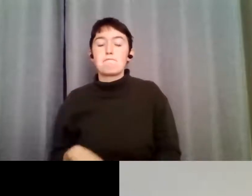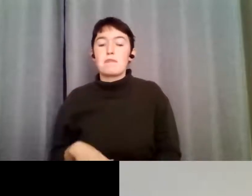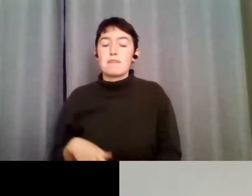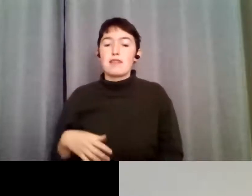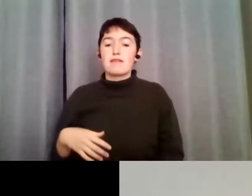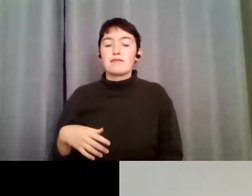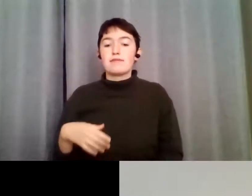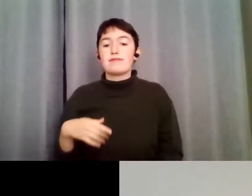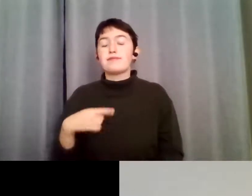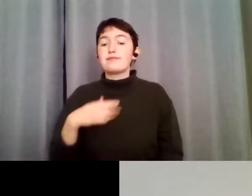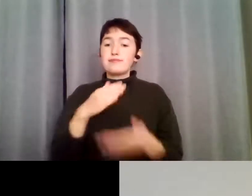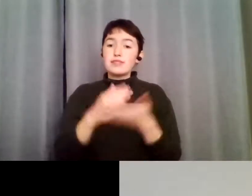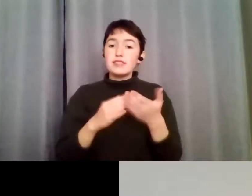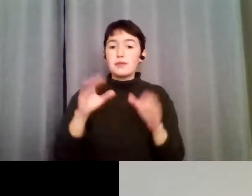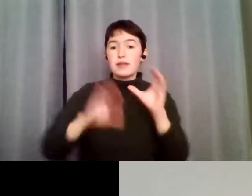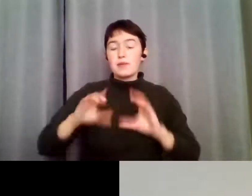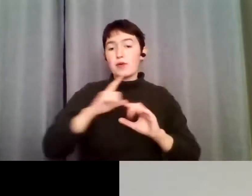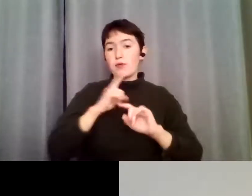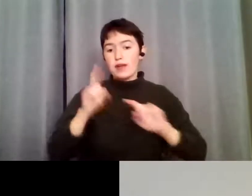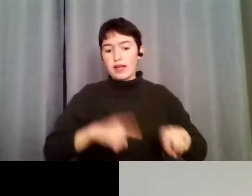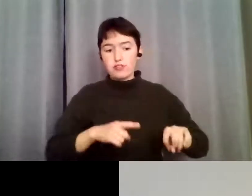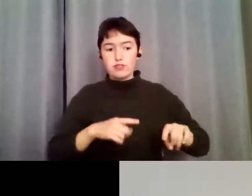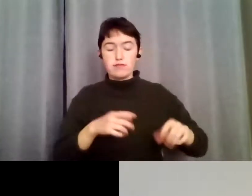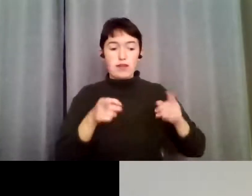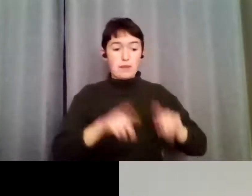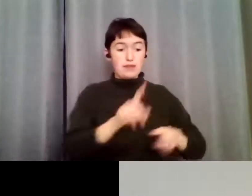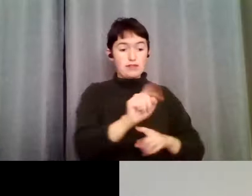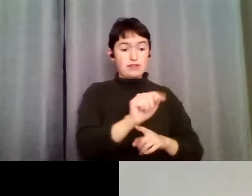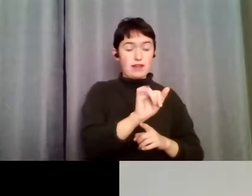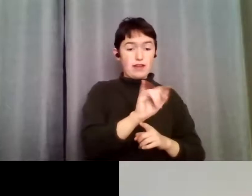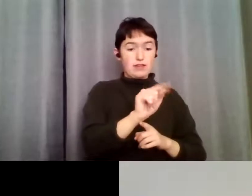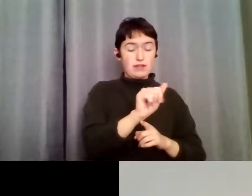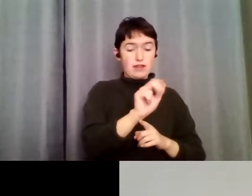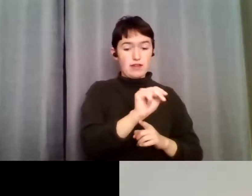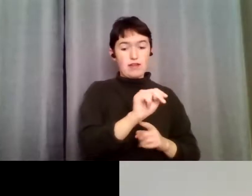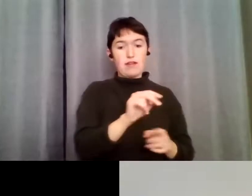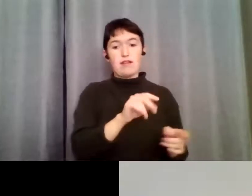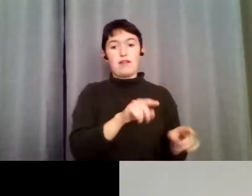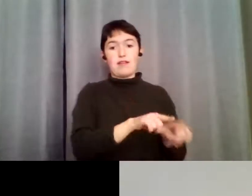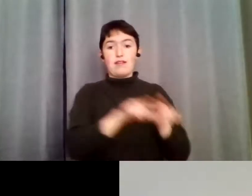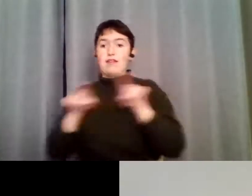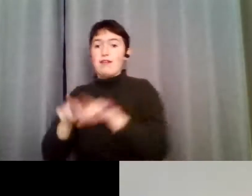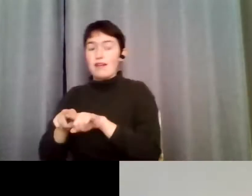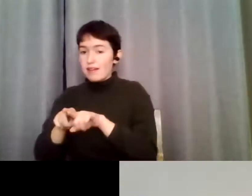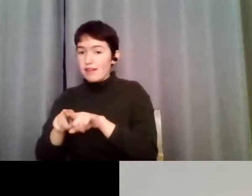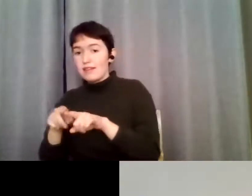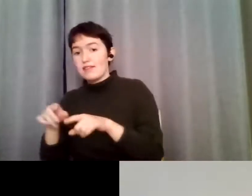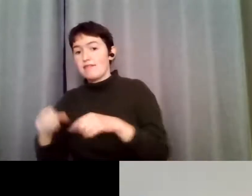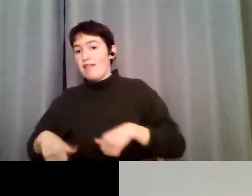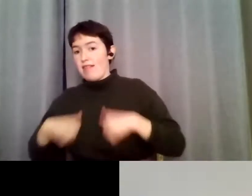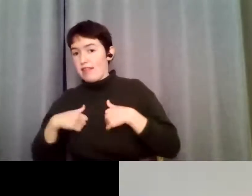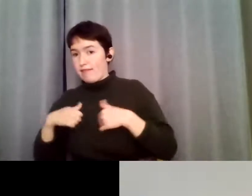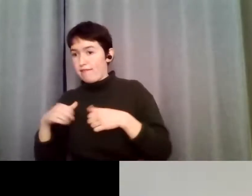that might have caused life to arise on Earth. So as far as we know, we are